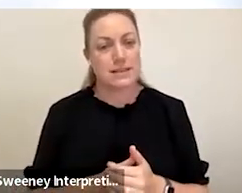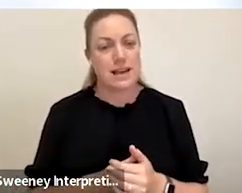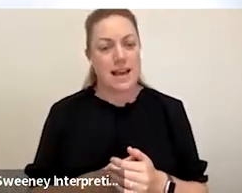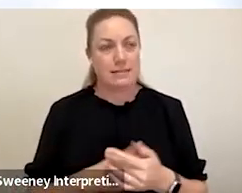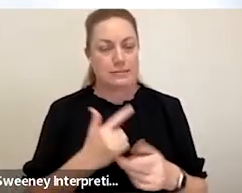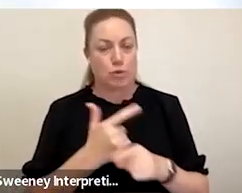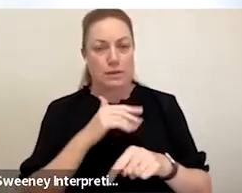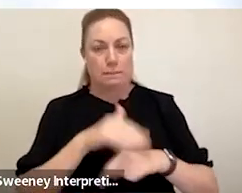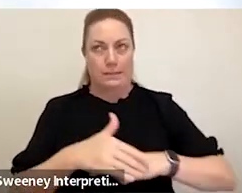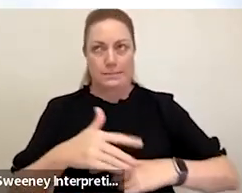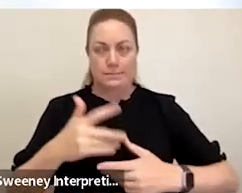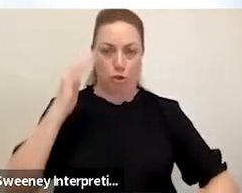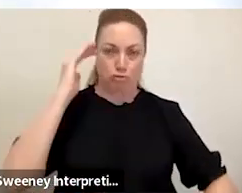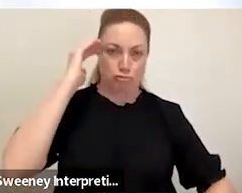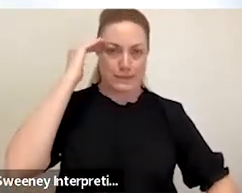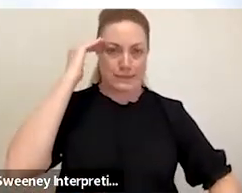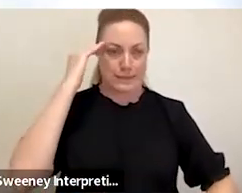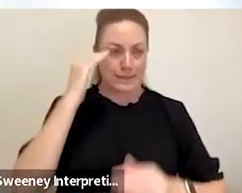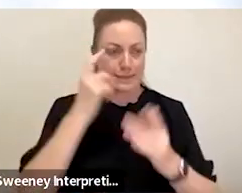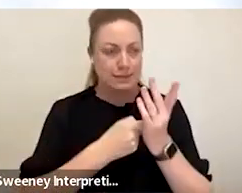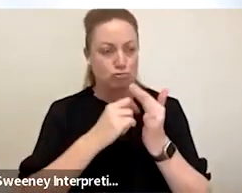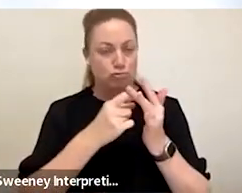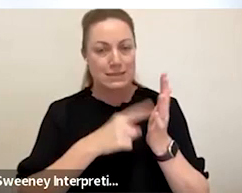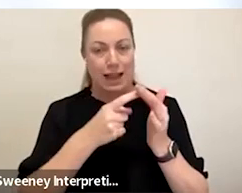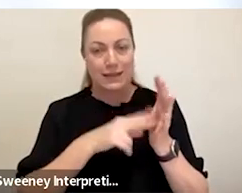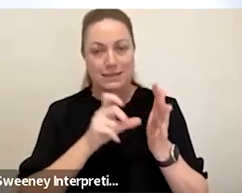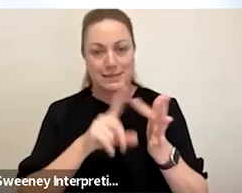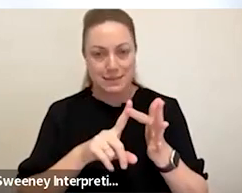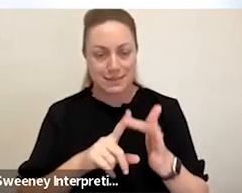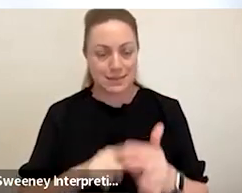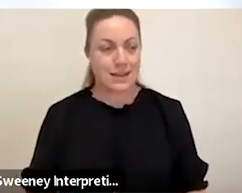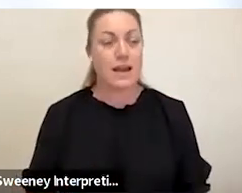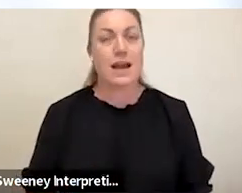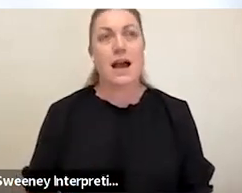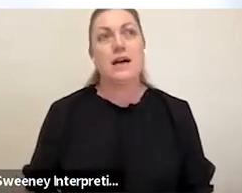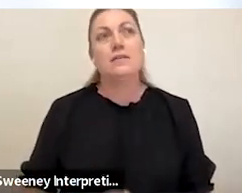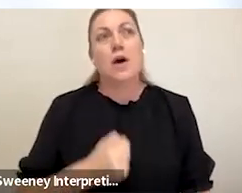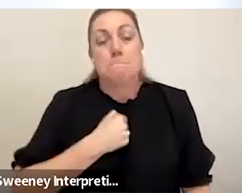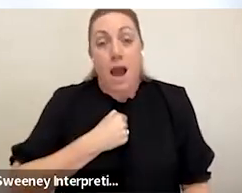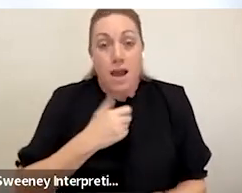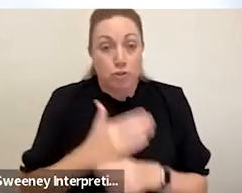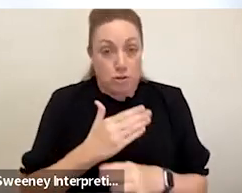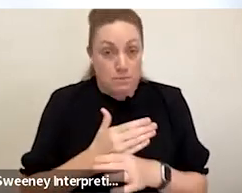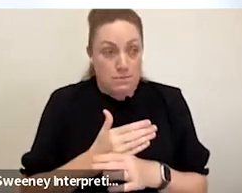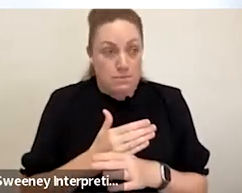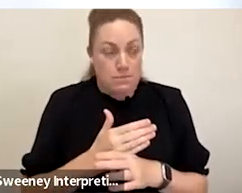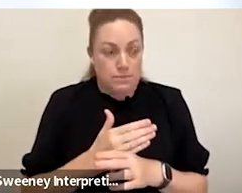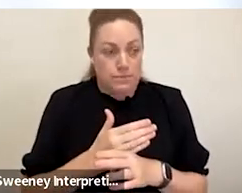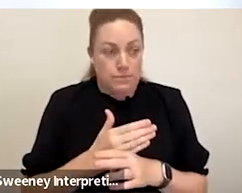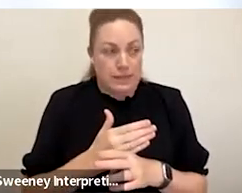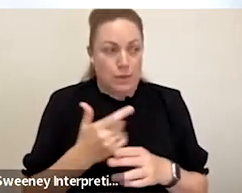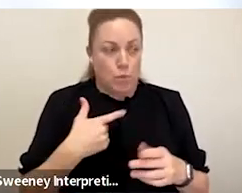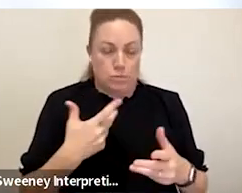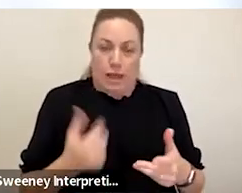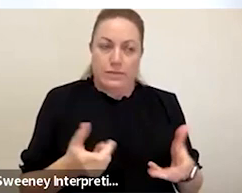that we're all chasing. So the purpose of my role was to hold a space where we